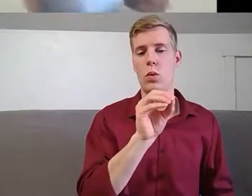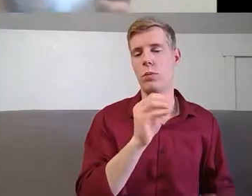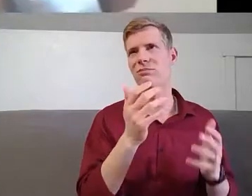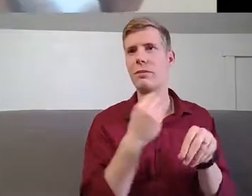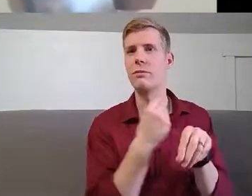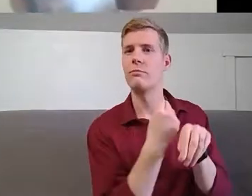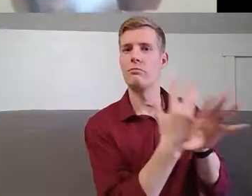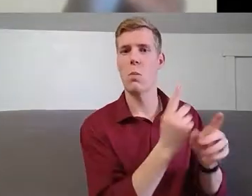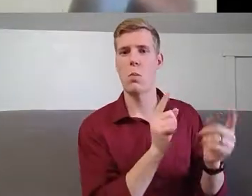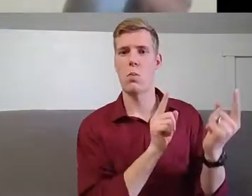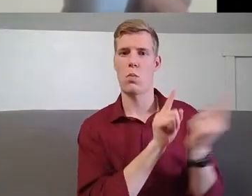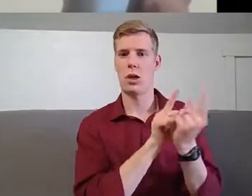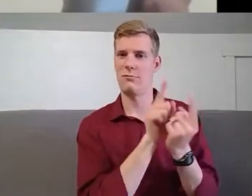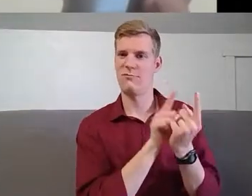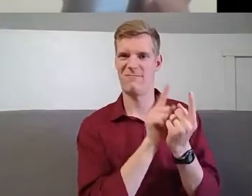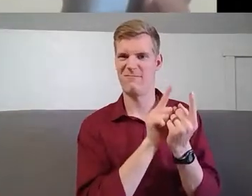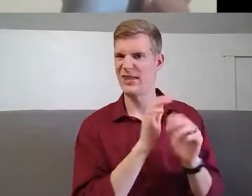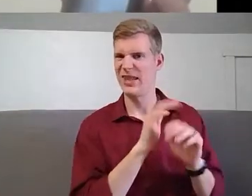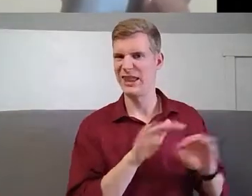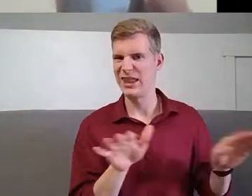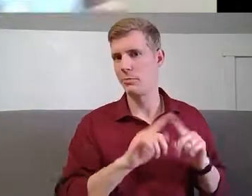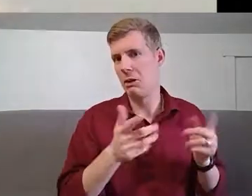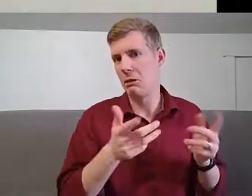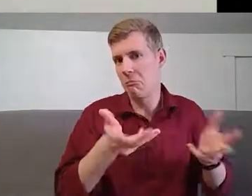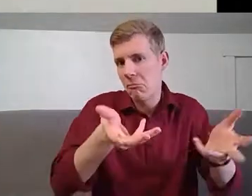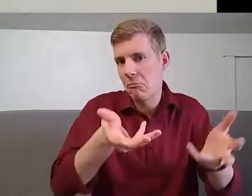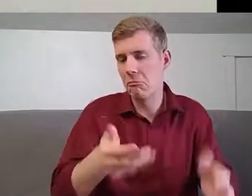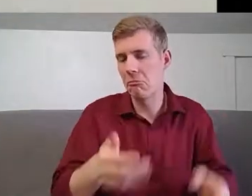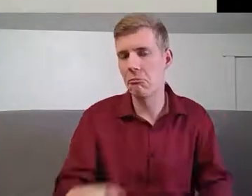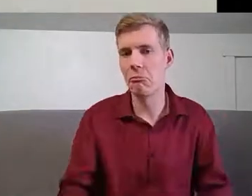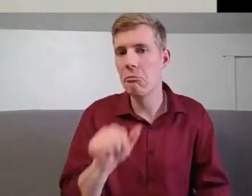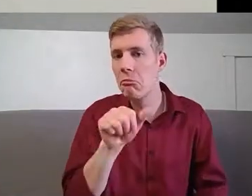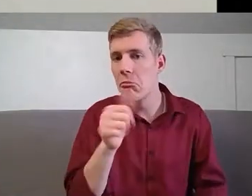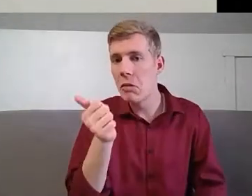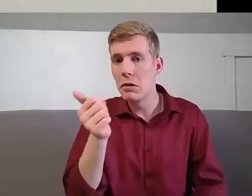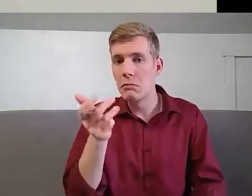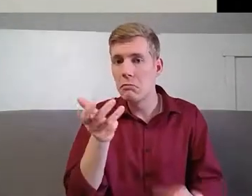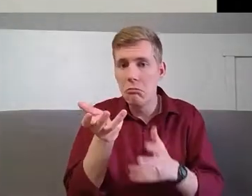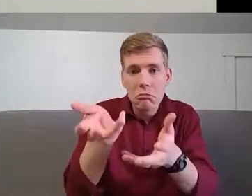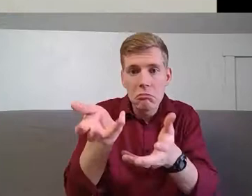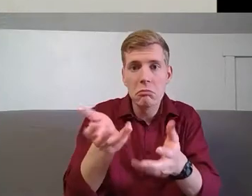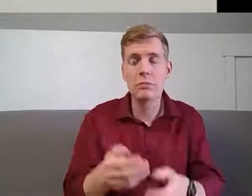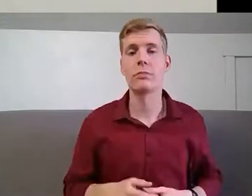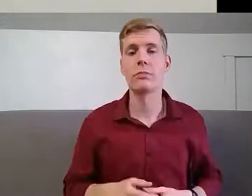one-to-one video call. So that's another one. So